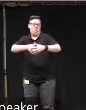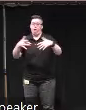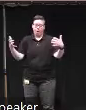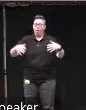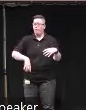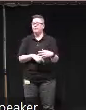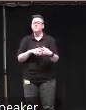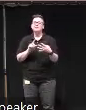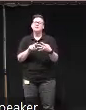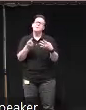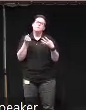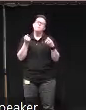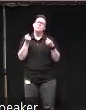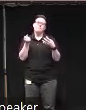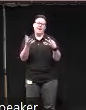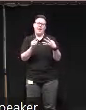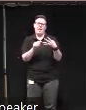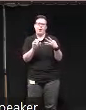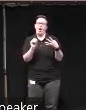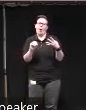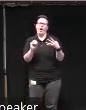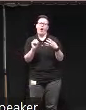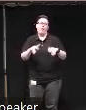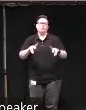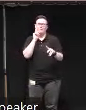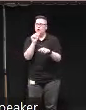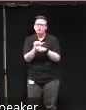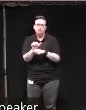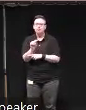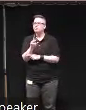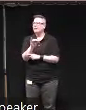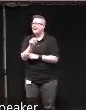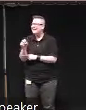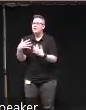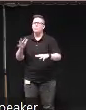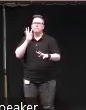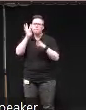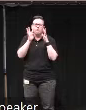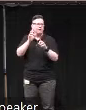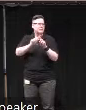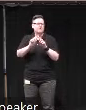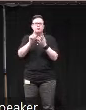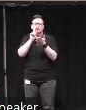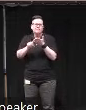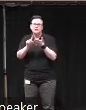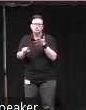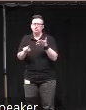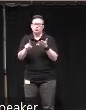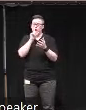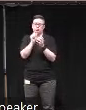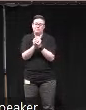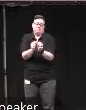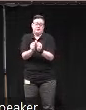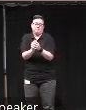many opportunities for trainees, an innovative and varied research portfolio that keeps growing by the